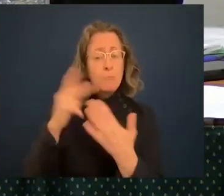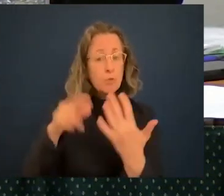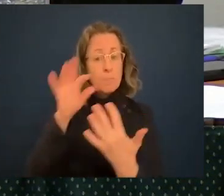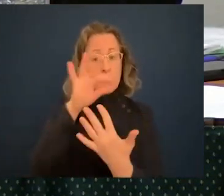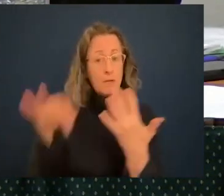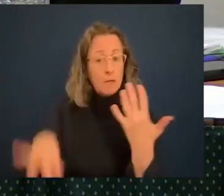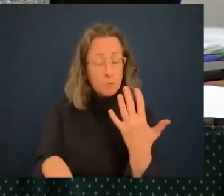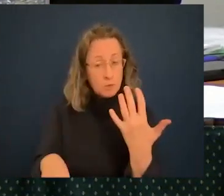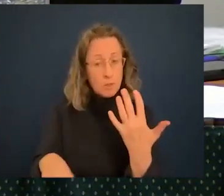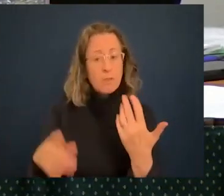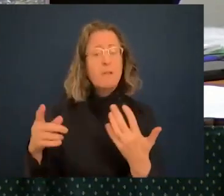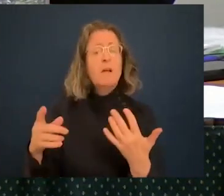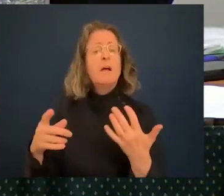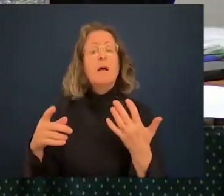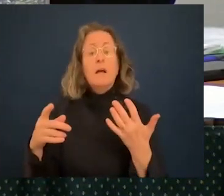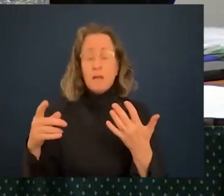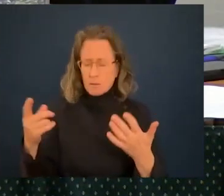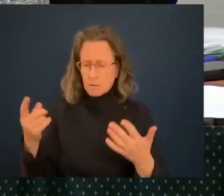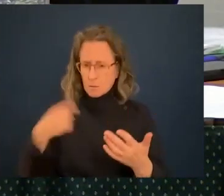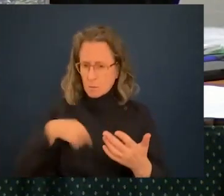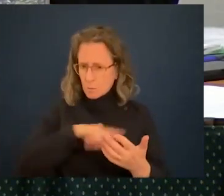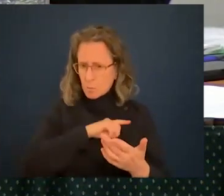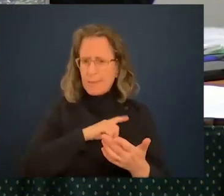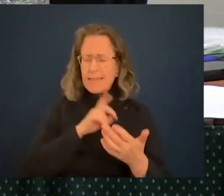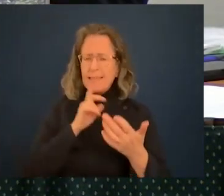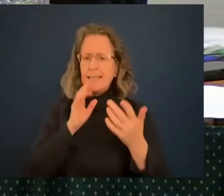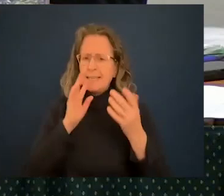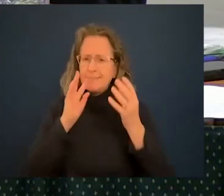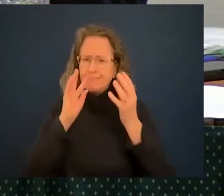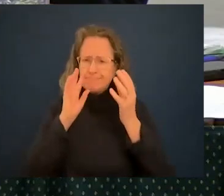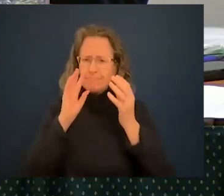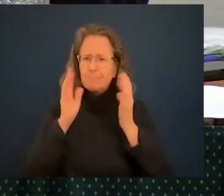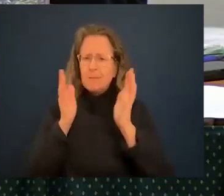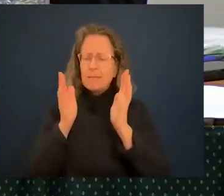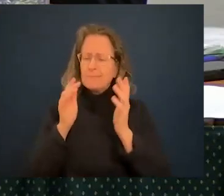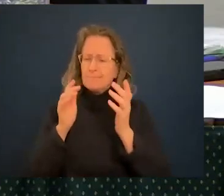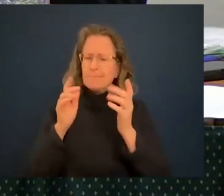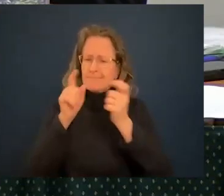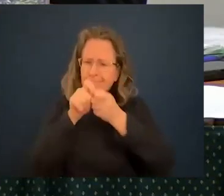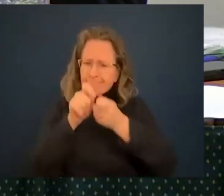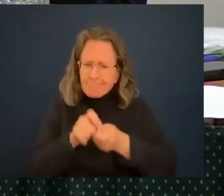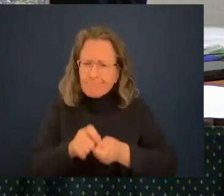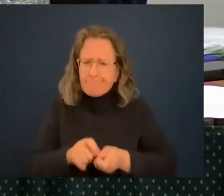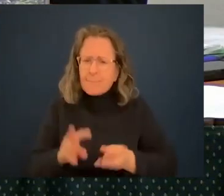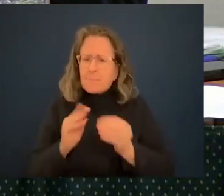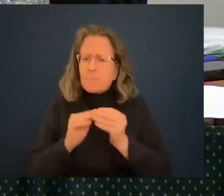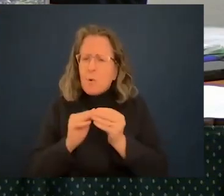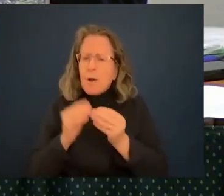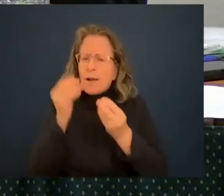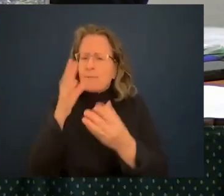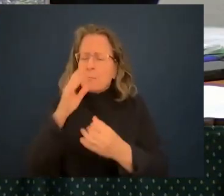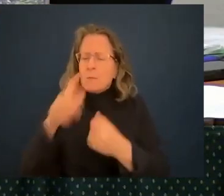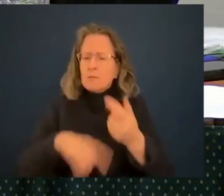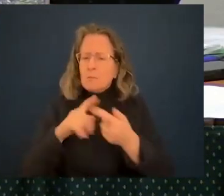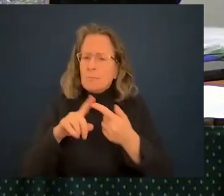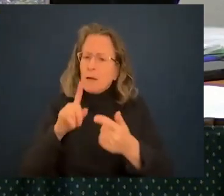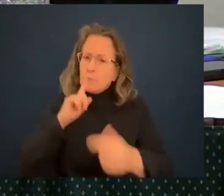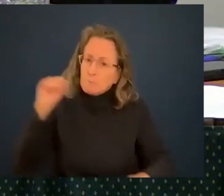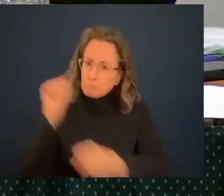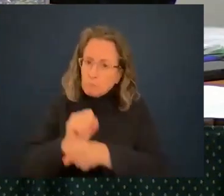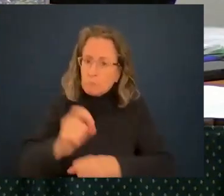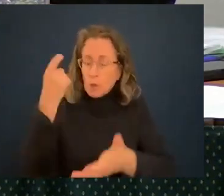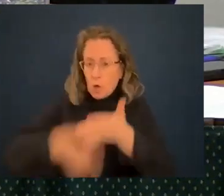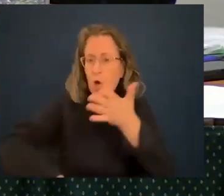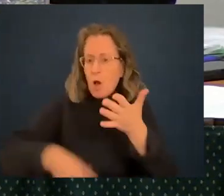sharpen our pencils on what it's going to cost setting this aside now gives us an option for later on if we do